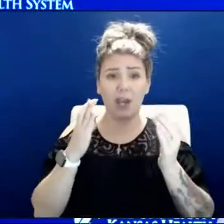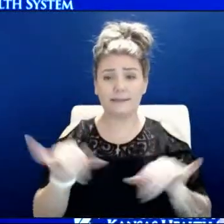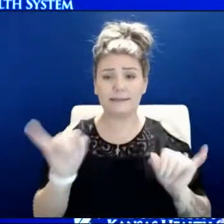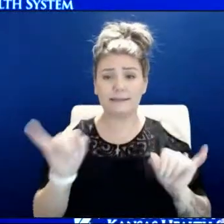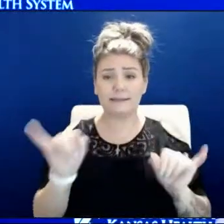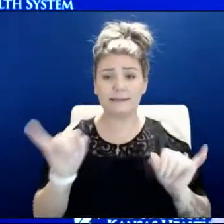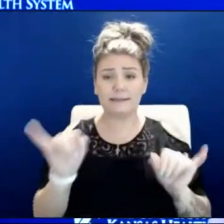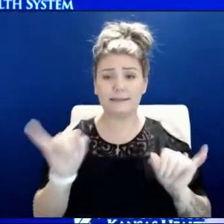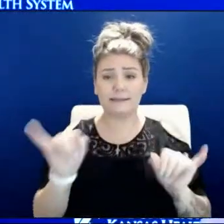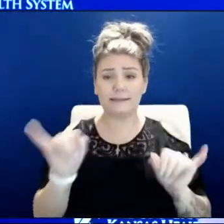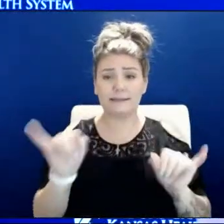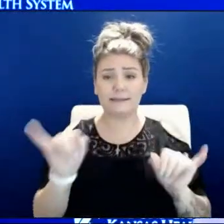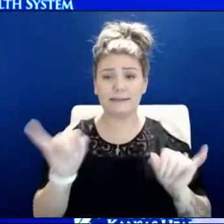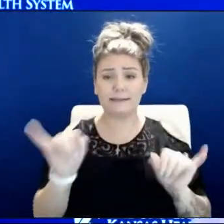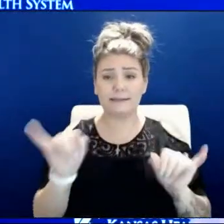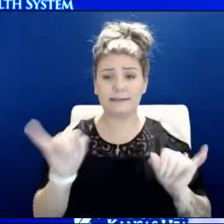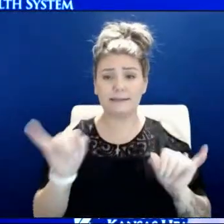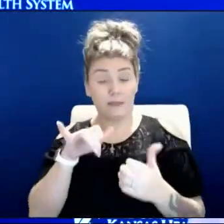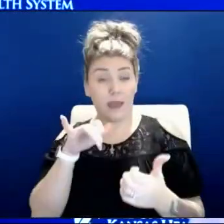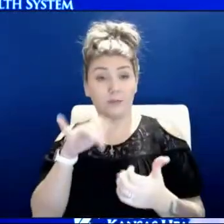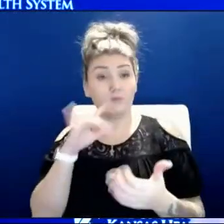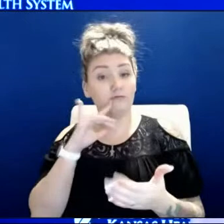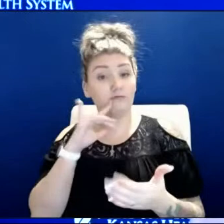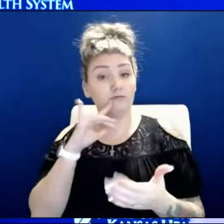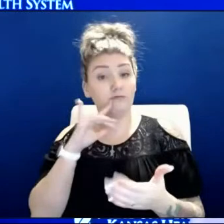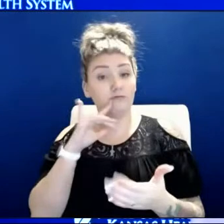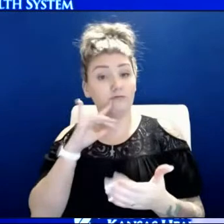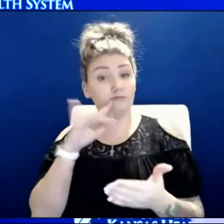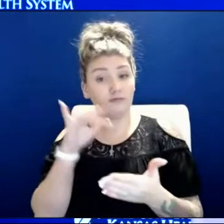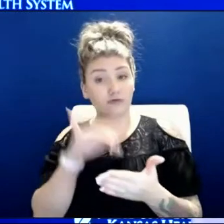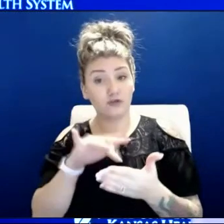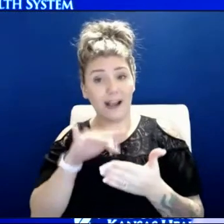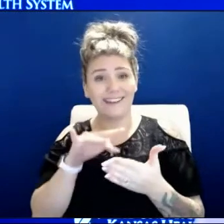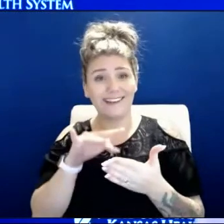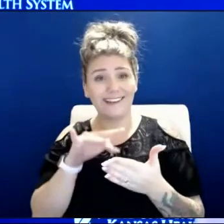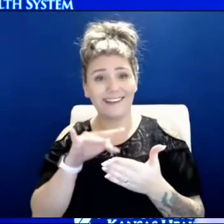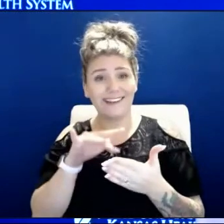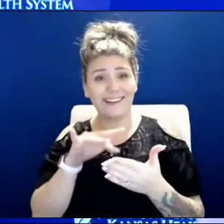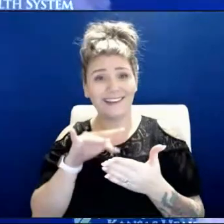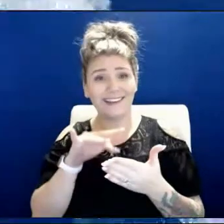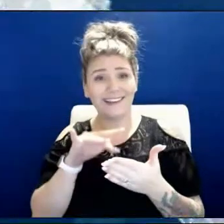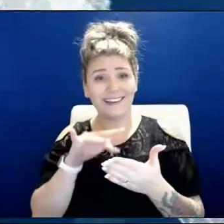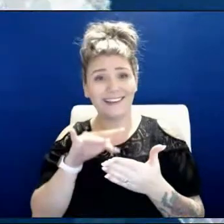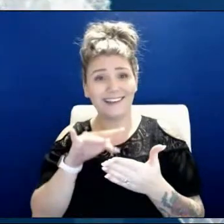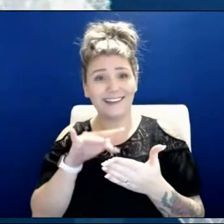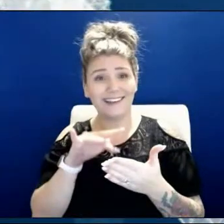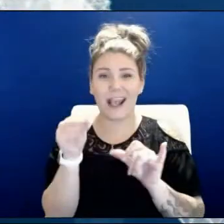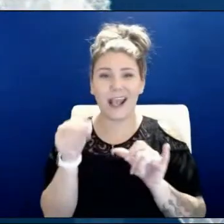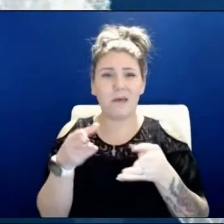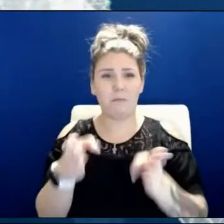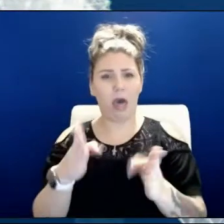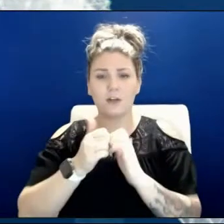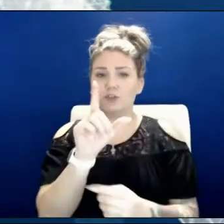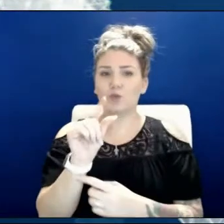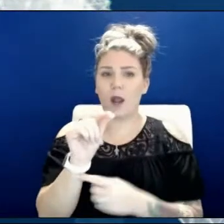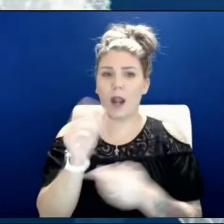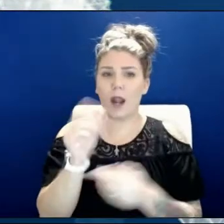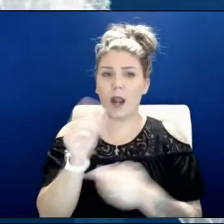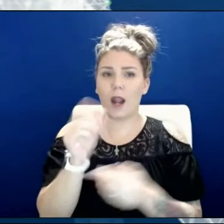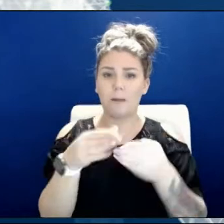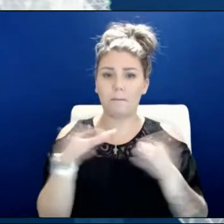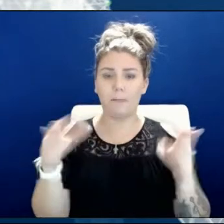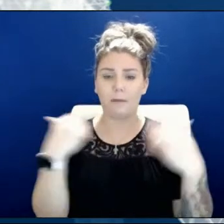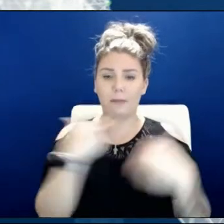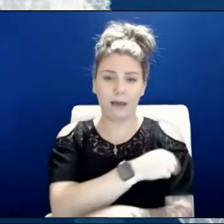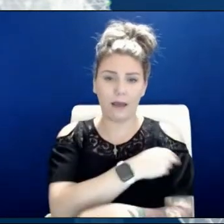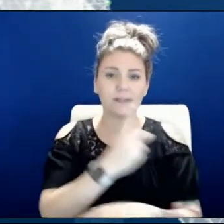is sampling size and methodology. The study was conducted at 20 public hospitals and a quarantine center in Malaysia. And I also